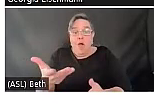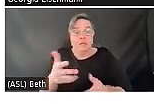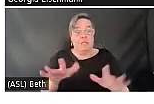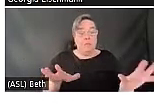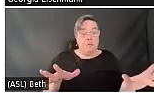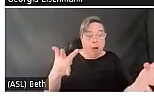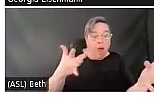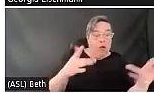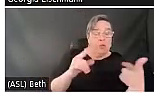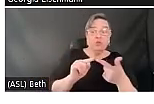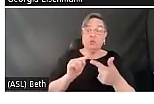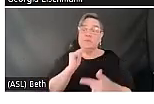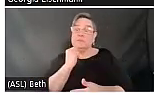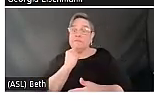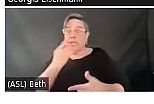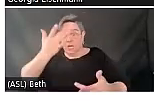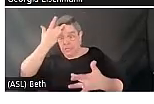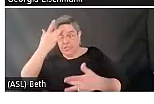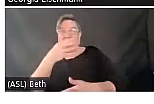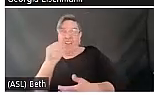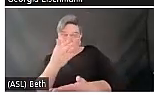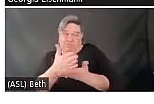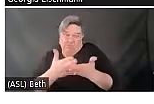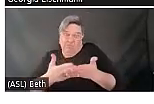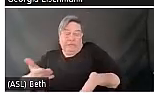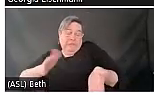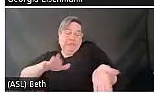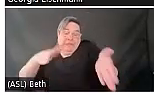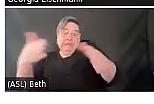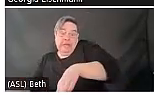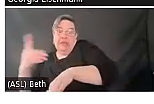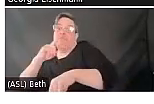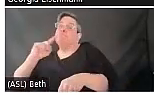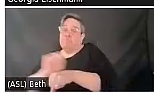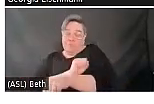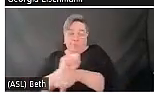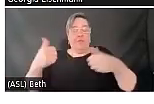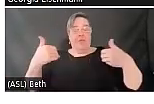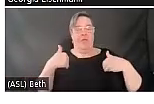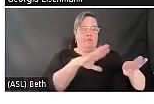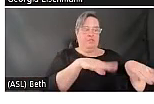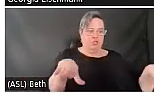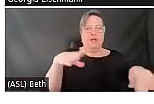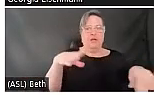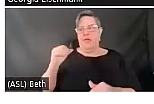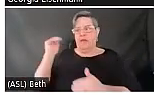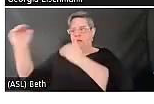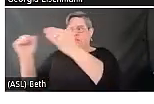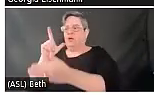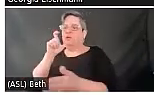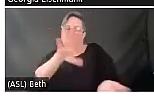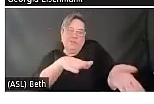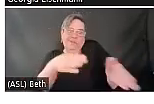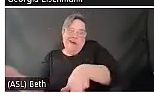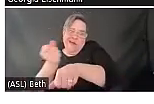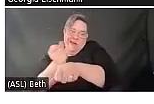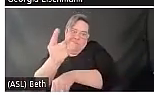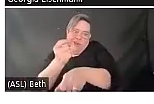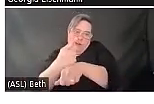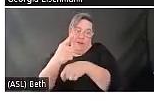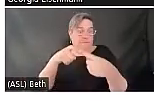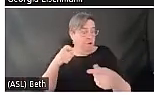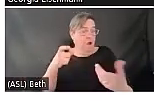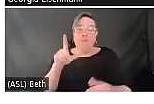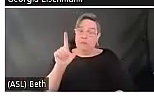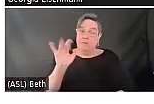even death. There are routinely deaths every year in pediatrics and adults from influenza. And the best way to protect